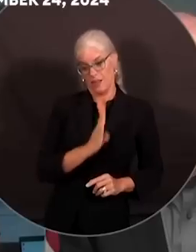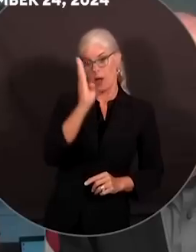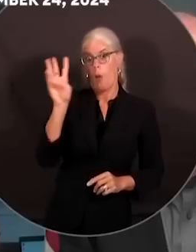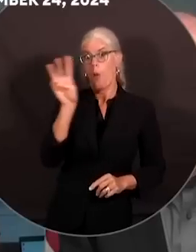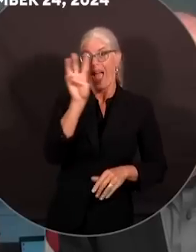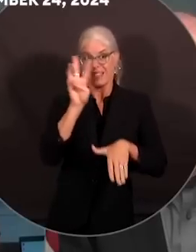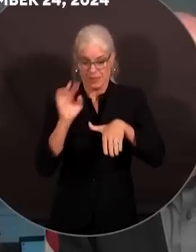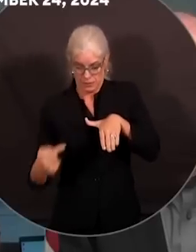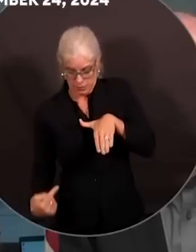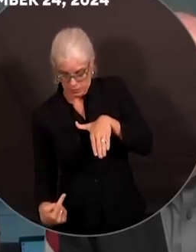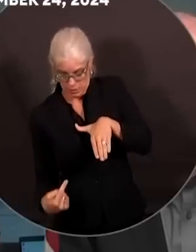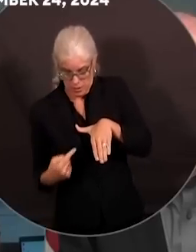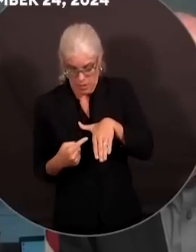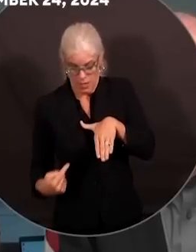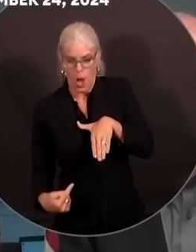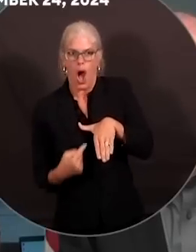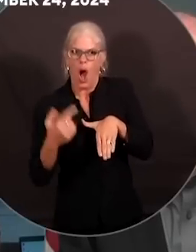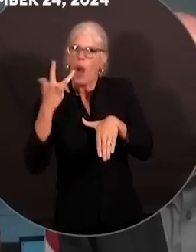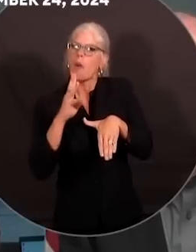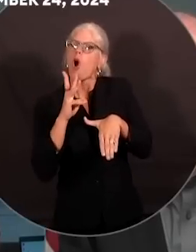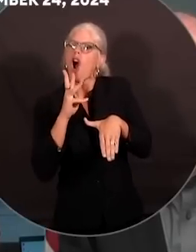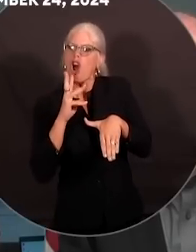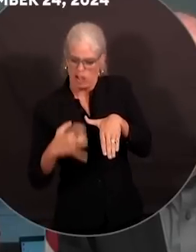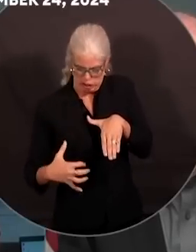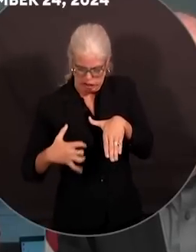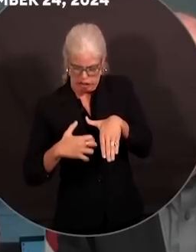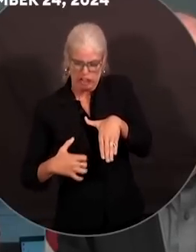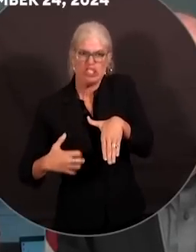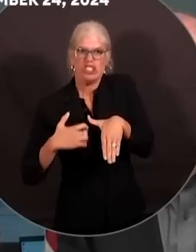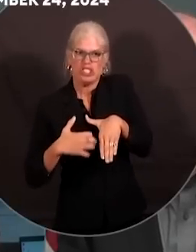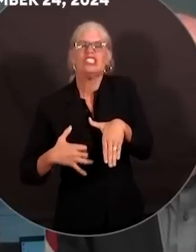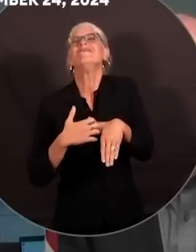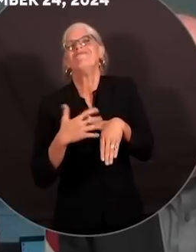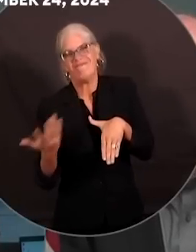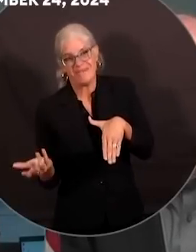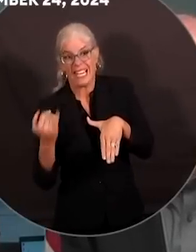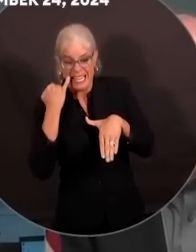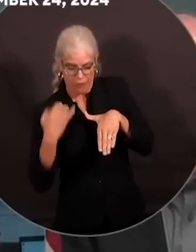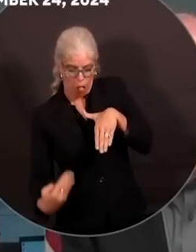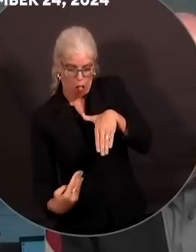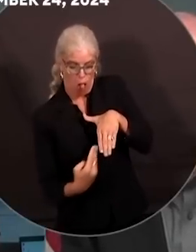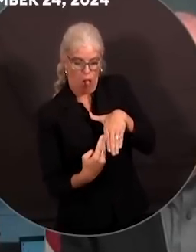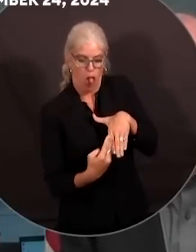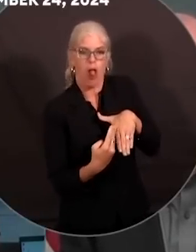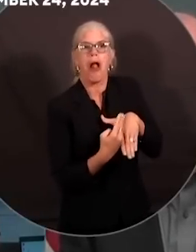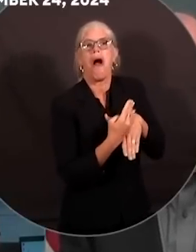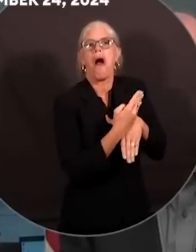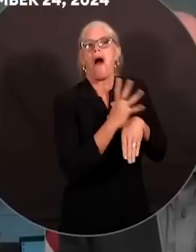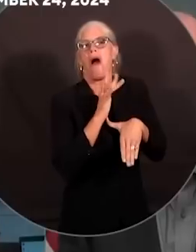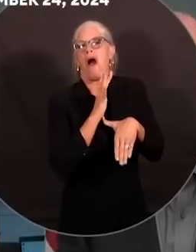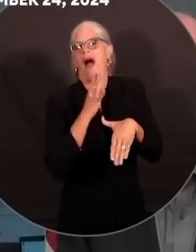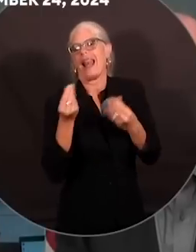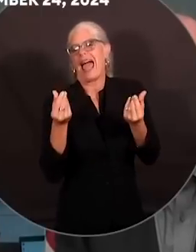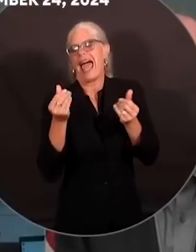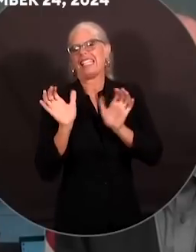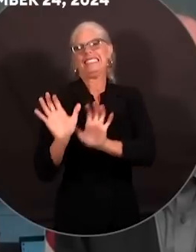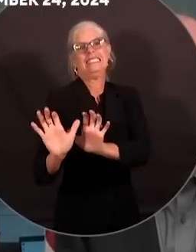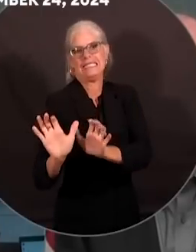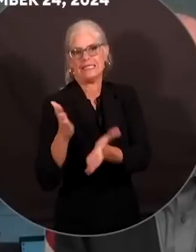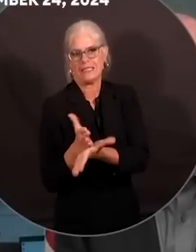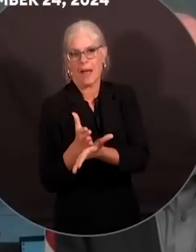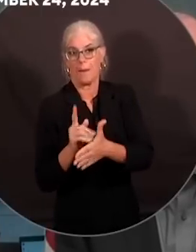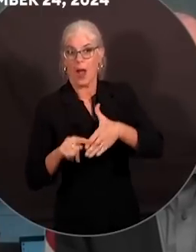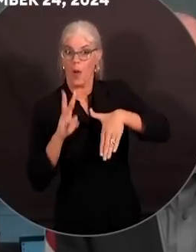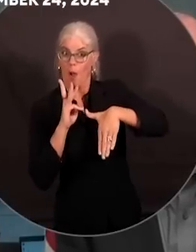runway. The more it goes due north, let's say, from where it is now, once it gets past the Yucatan, then you're looking at potentially even